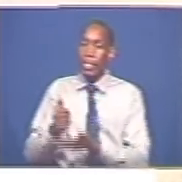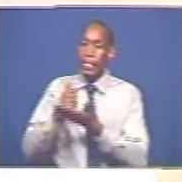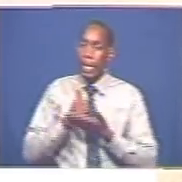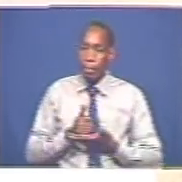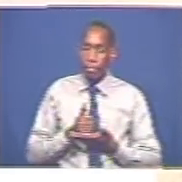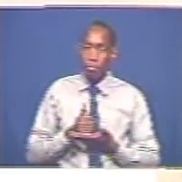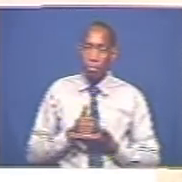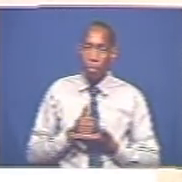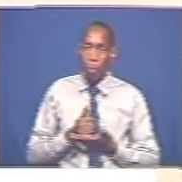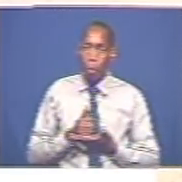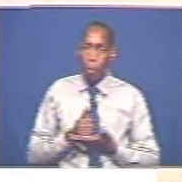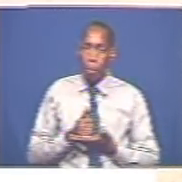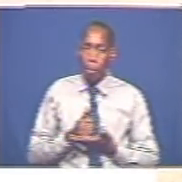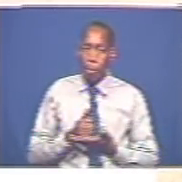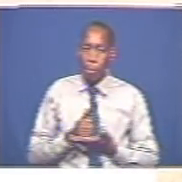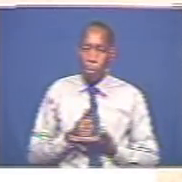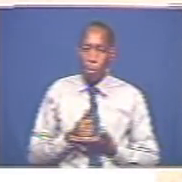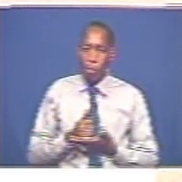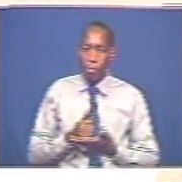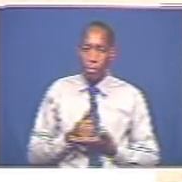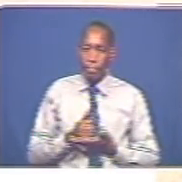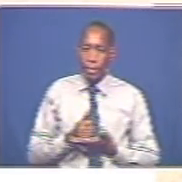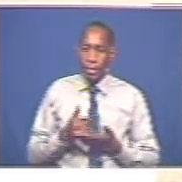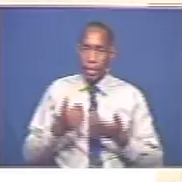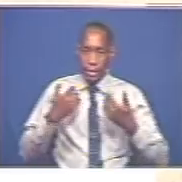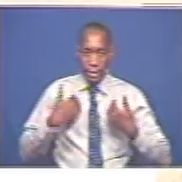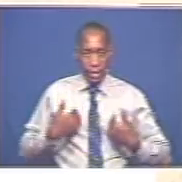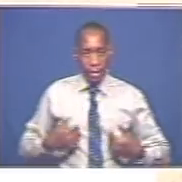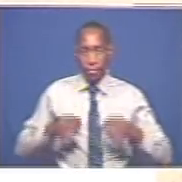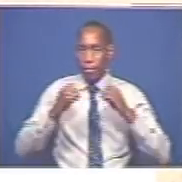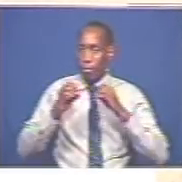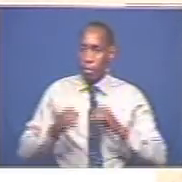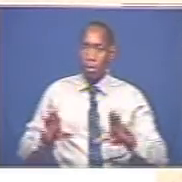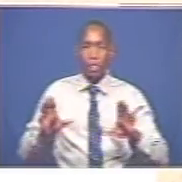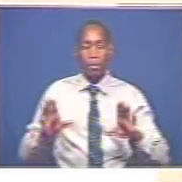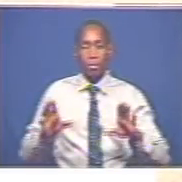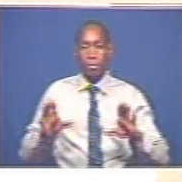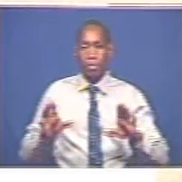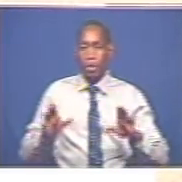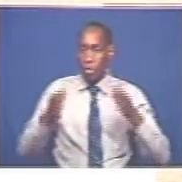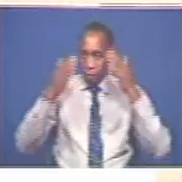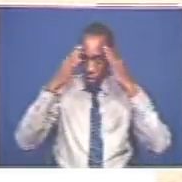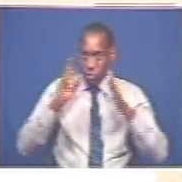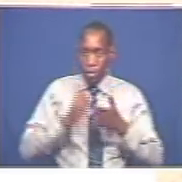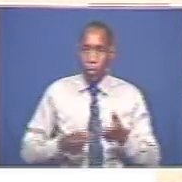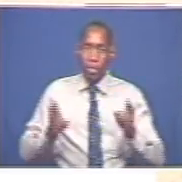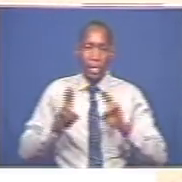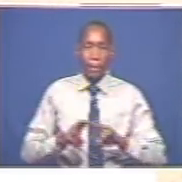It's like you lose yourself within yourself. You don't know what exactly. You're just